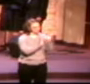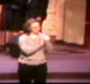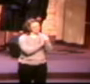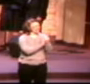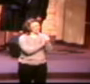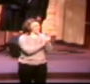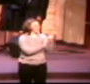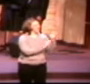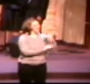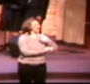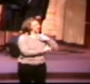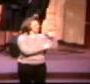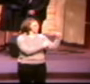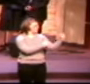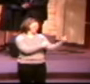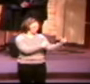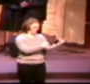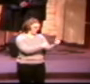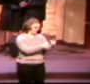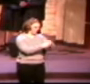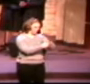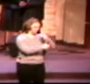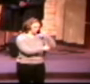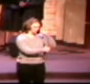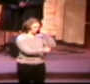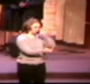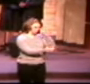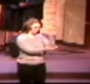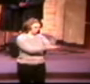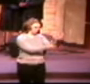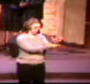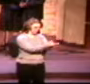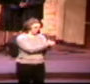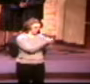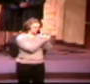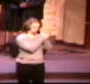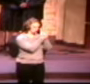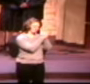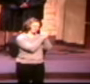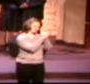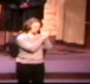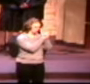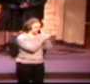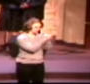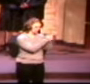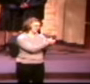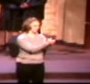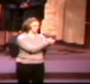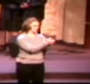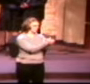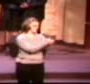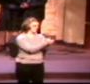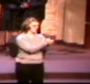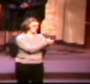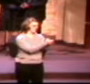The hour I first